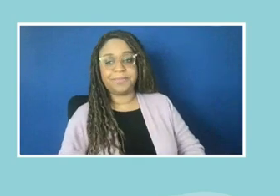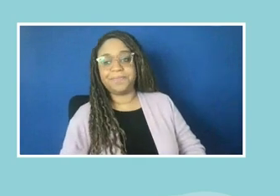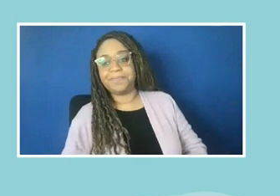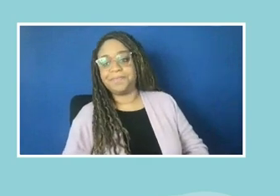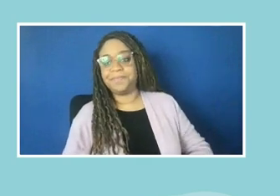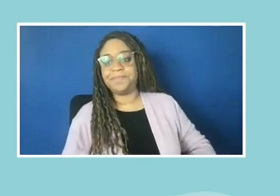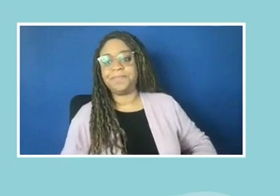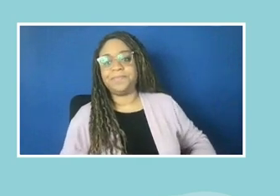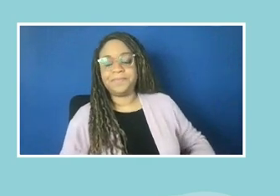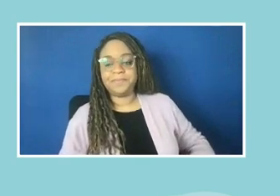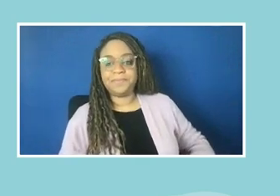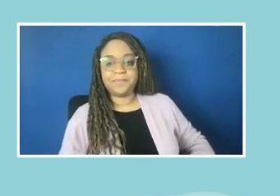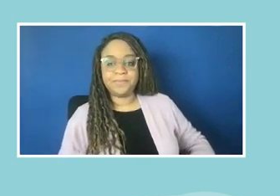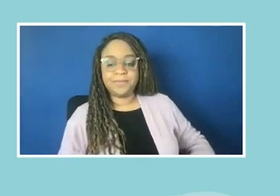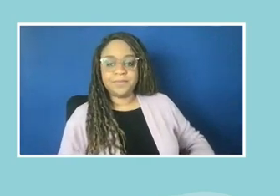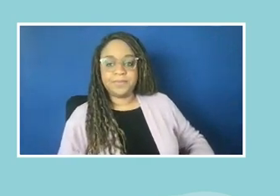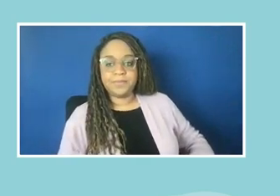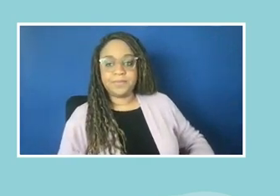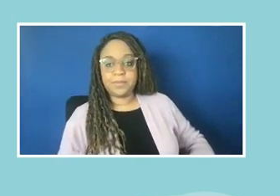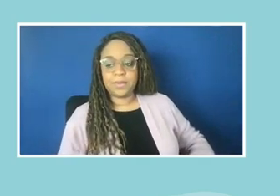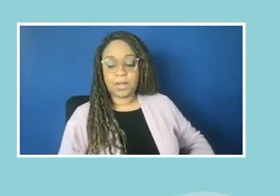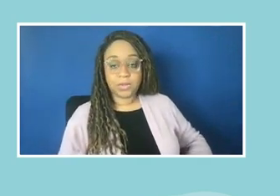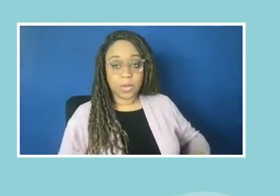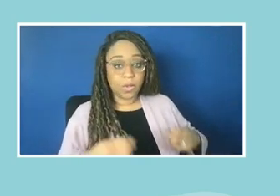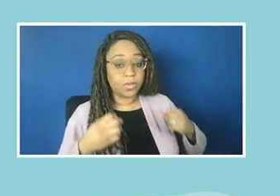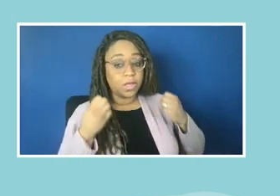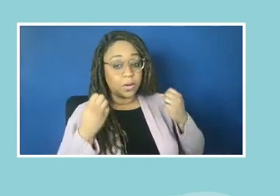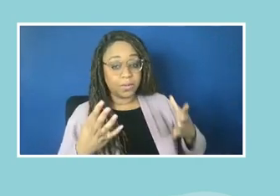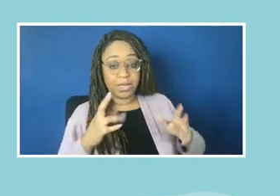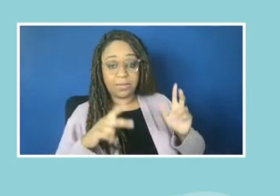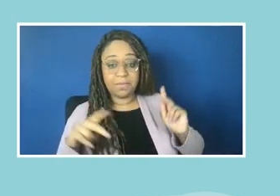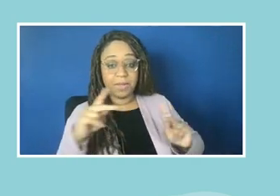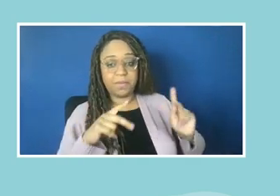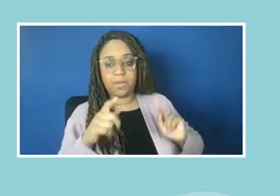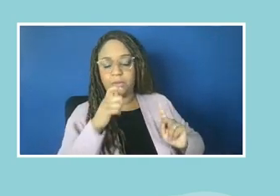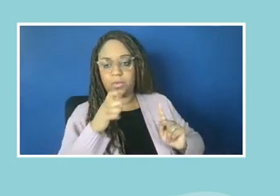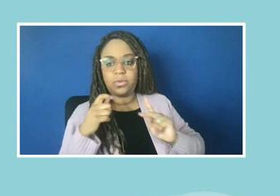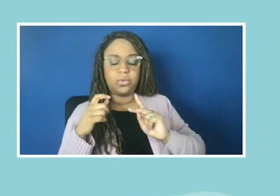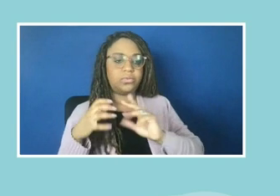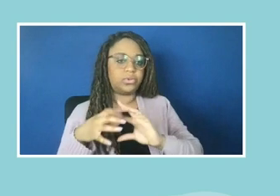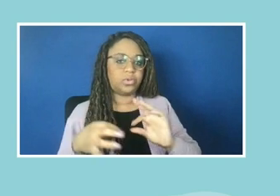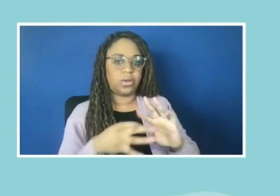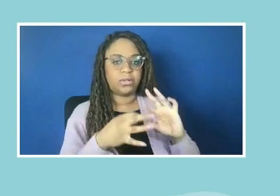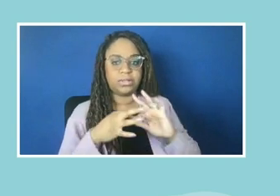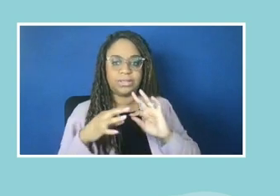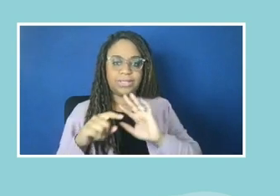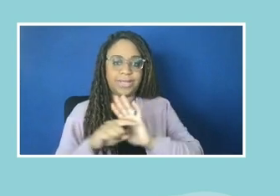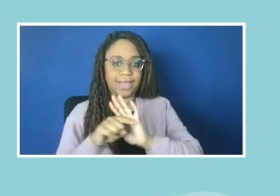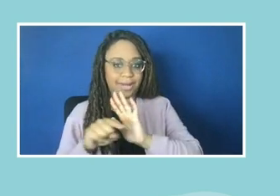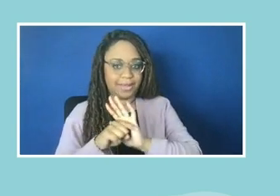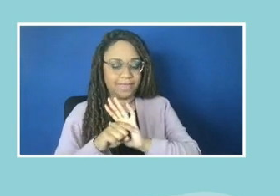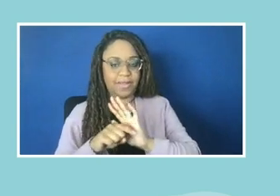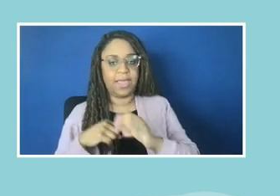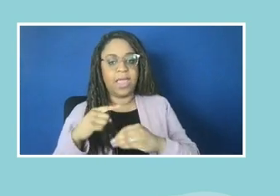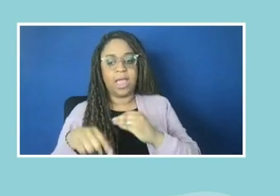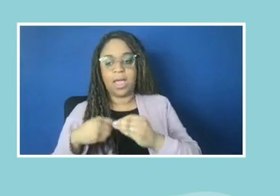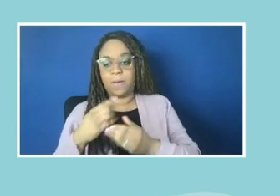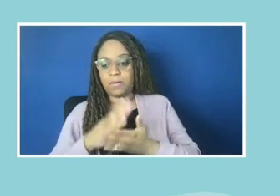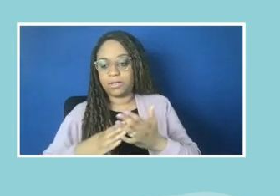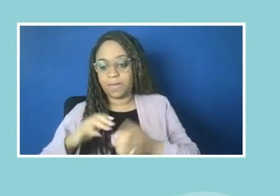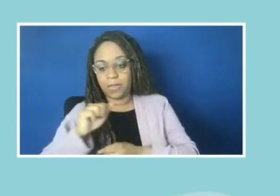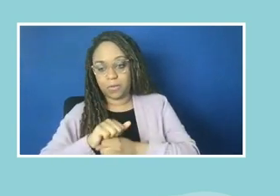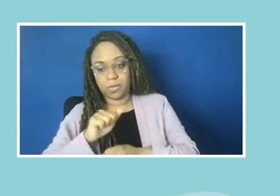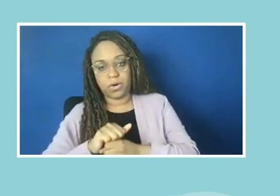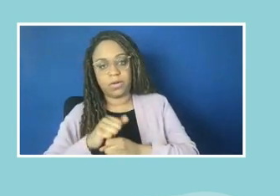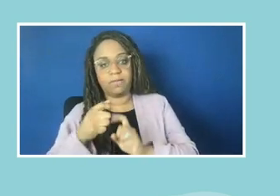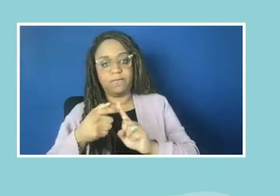Again, there are a lot of people that may have talked bad about it, but there are also a lot of people that saw the value in the work that you and other longtime anti-fascists